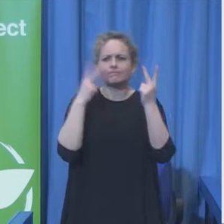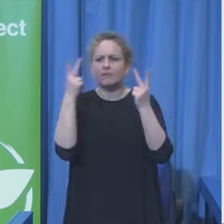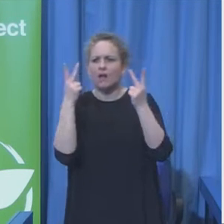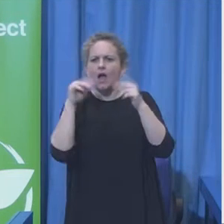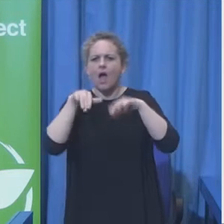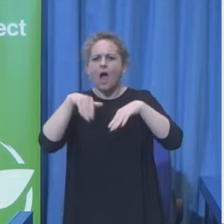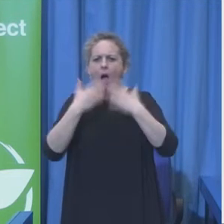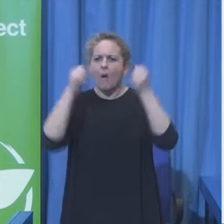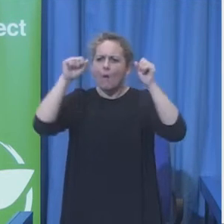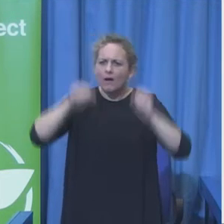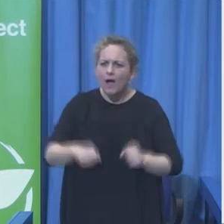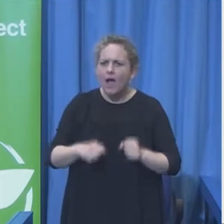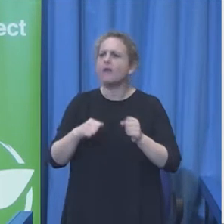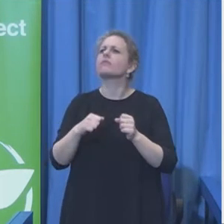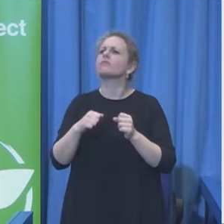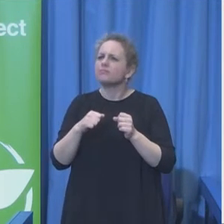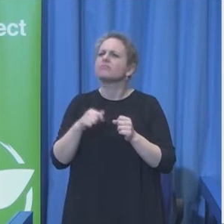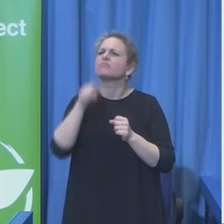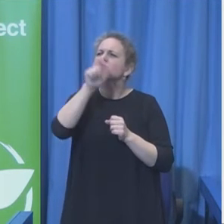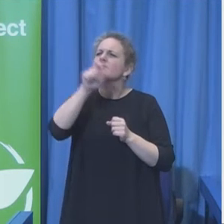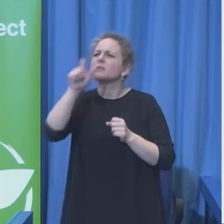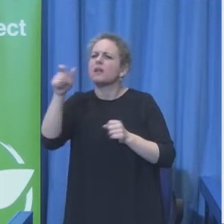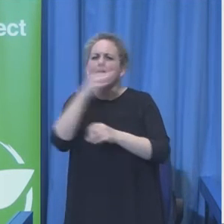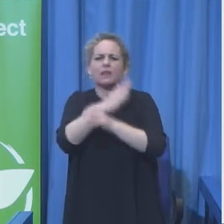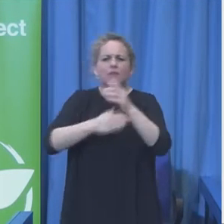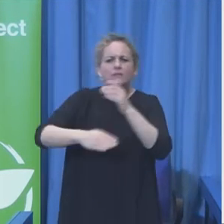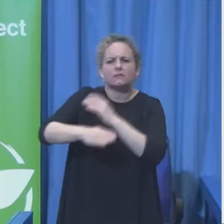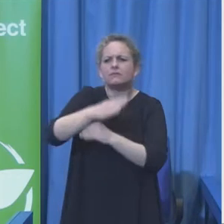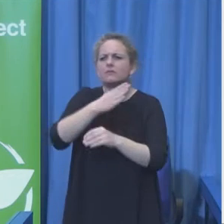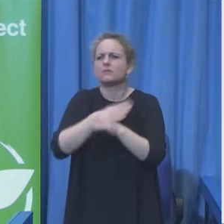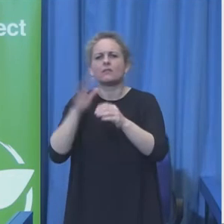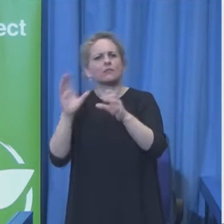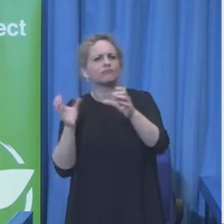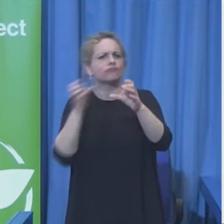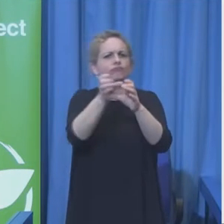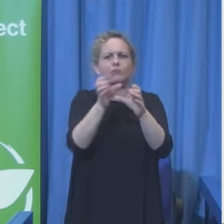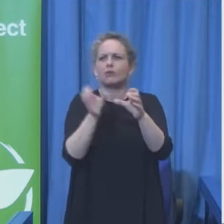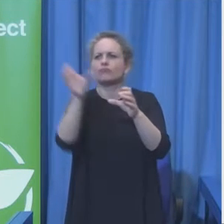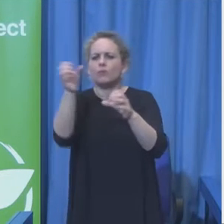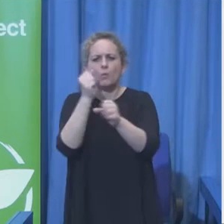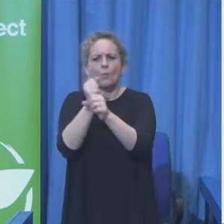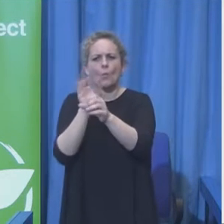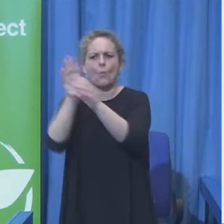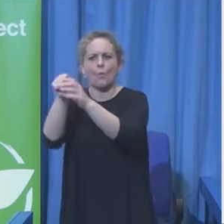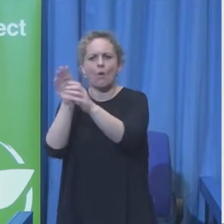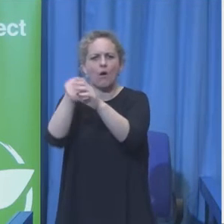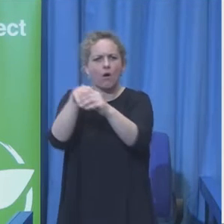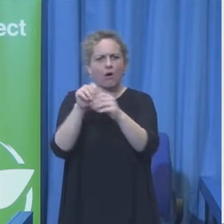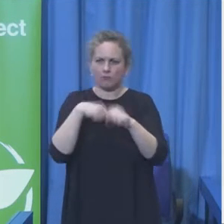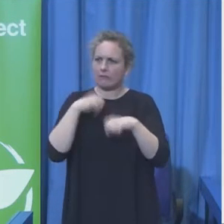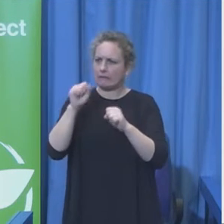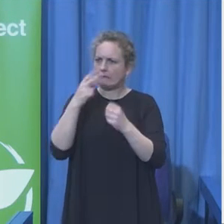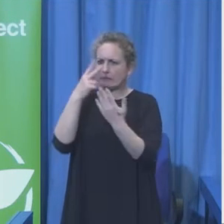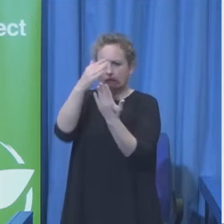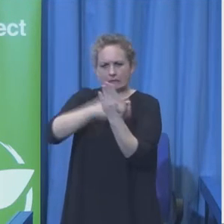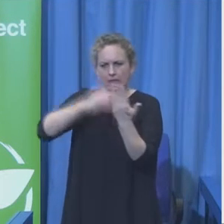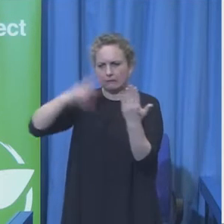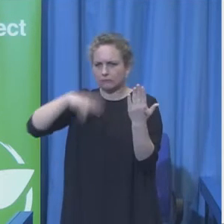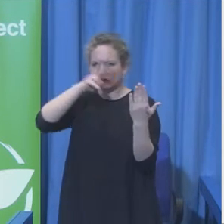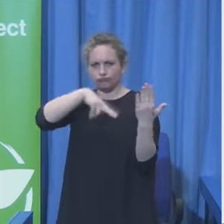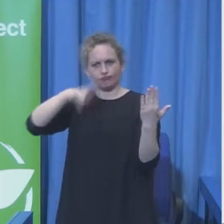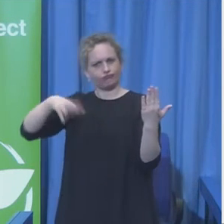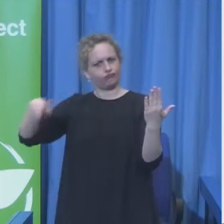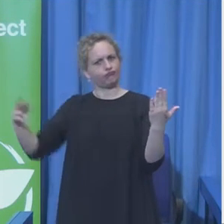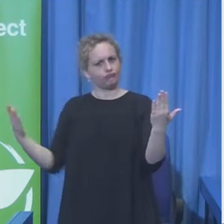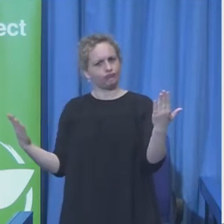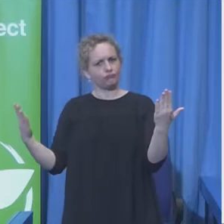convention. Po to, aby zwiększyć zatrudnienie osób z niepełnosprawnością,